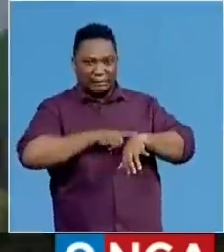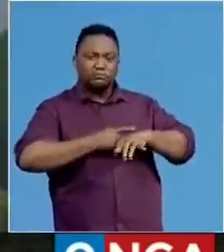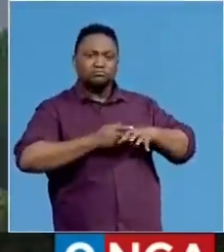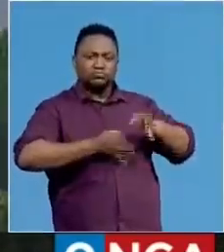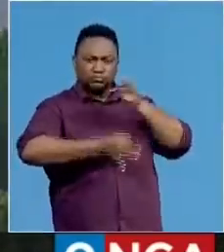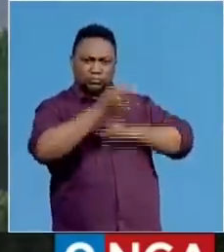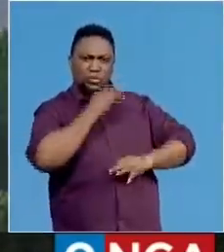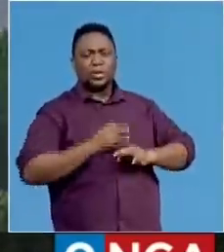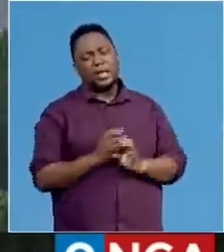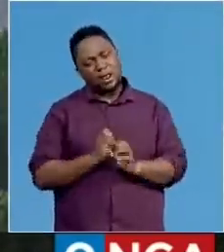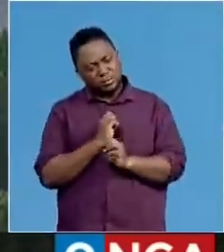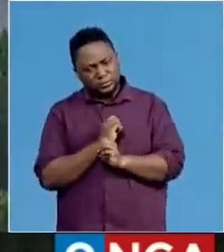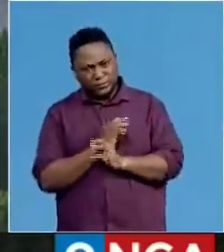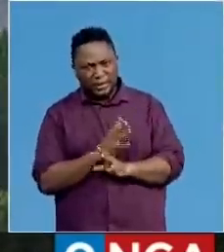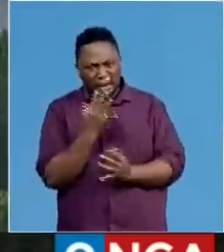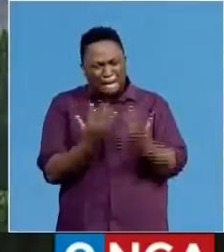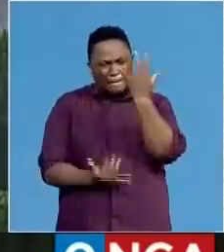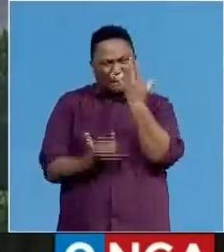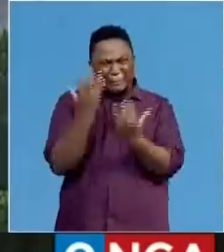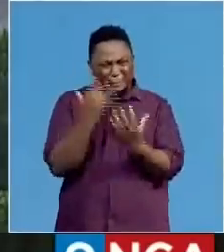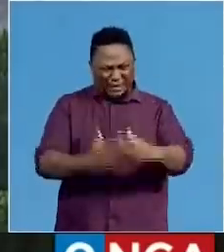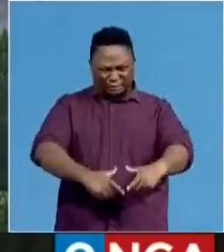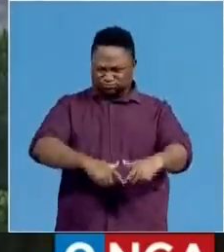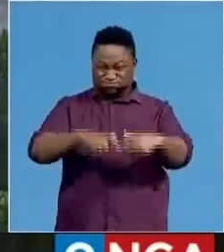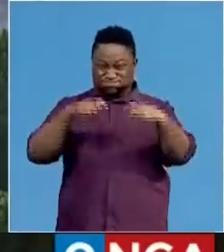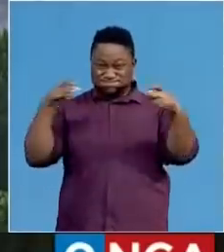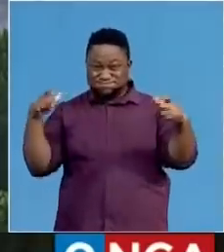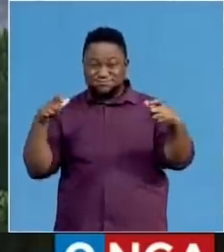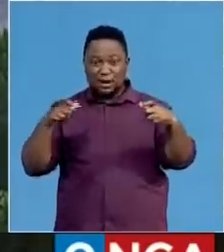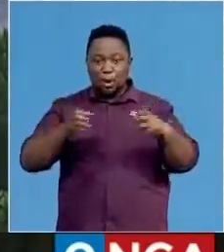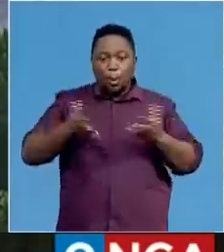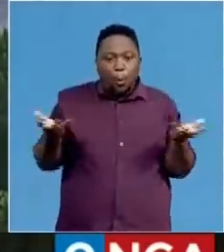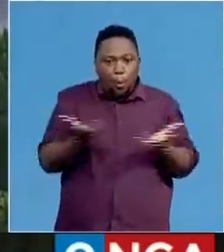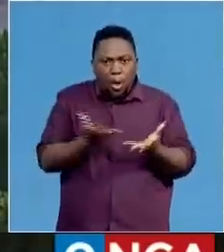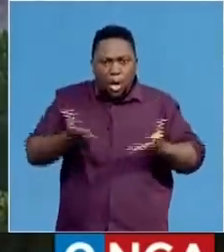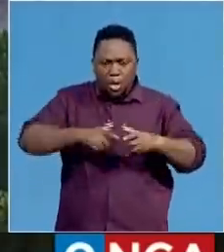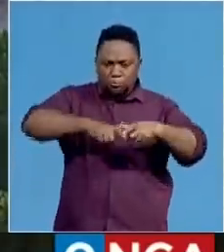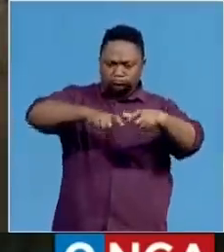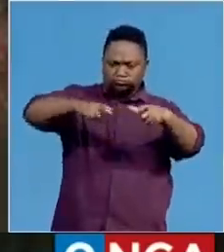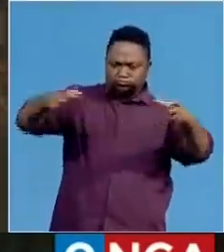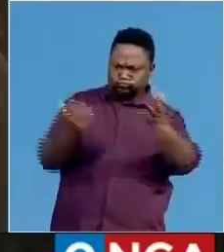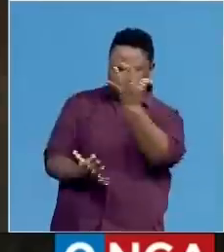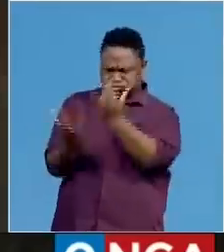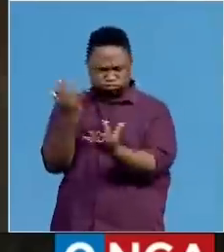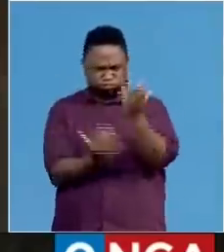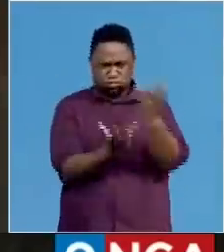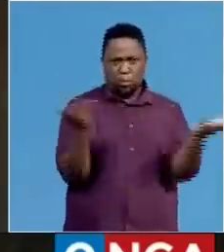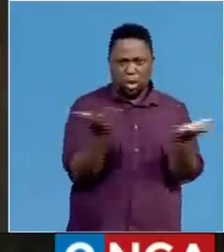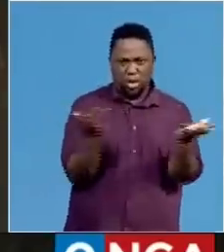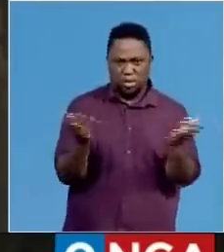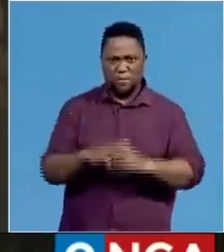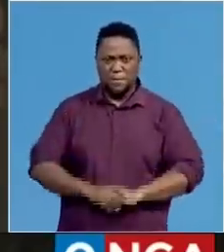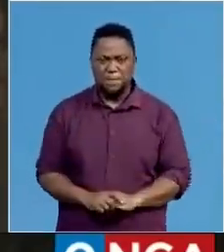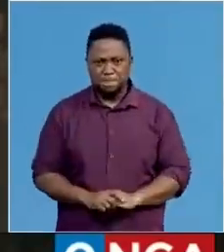let's start with how big this fire actually is and how much of the area around Table Mountain has so far been affected.